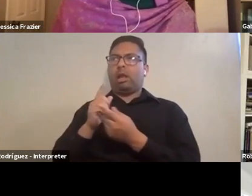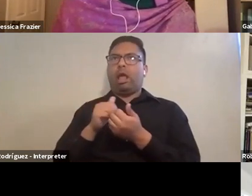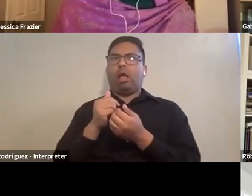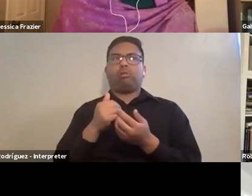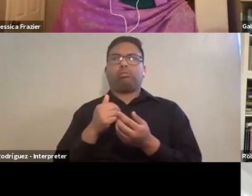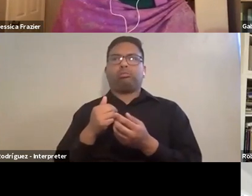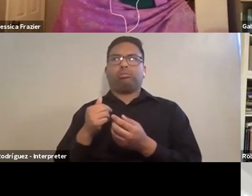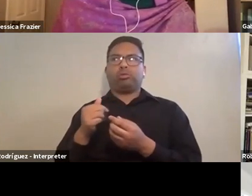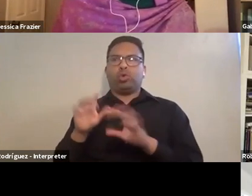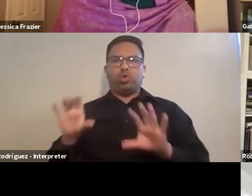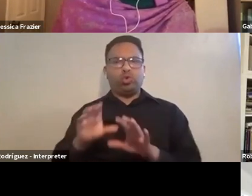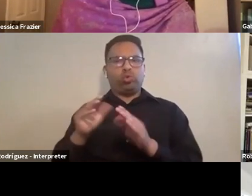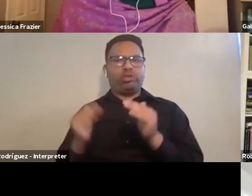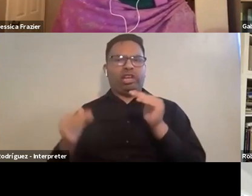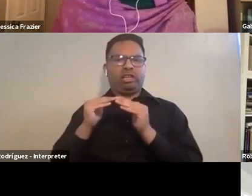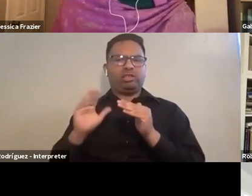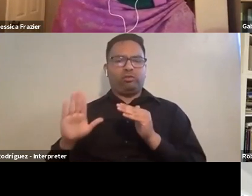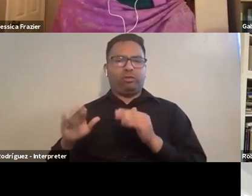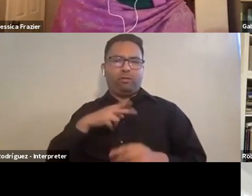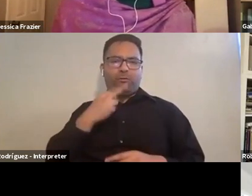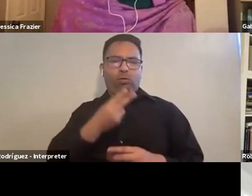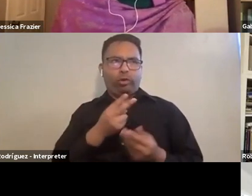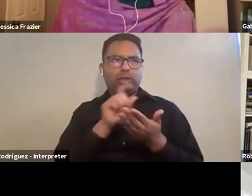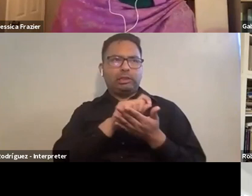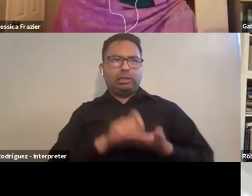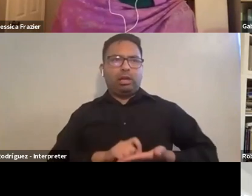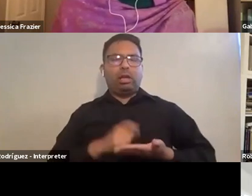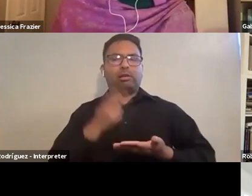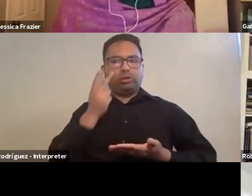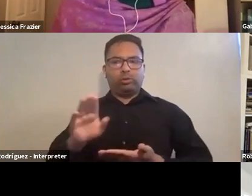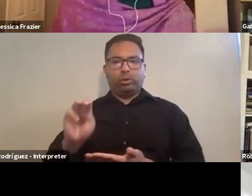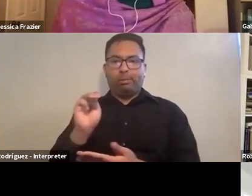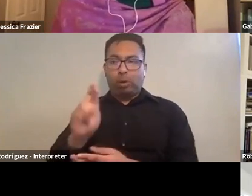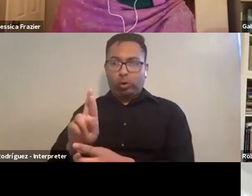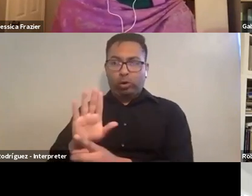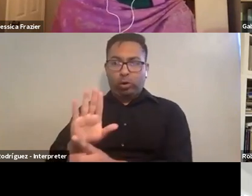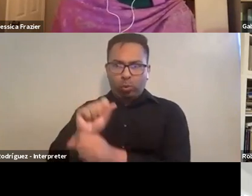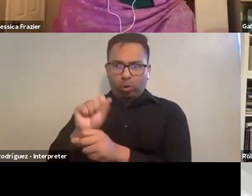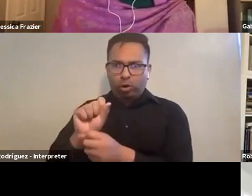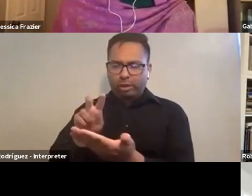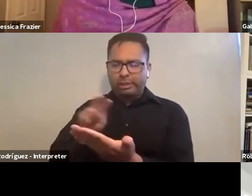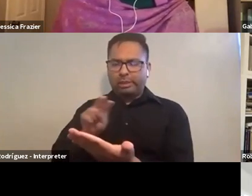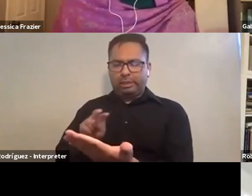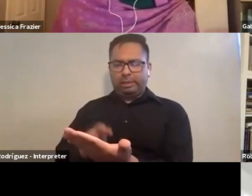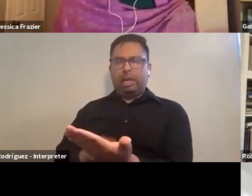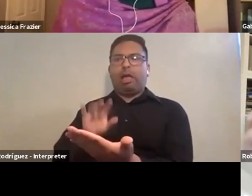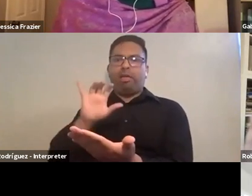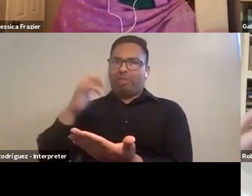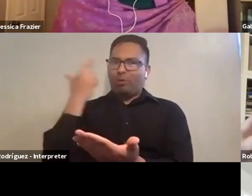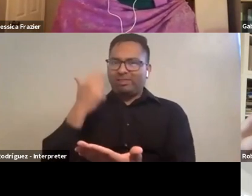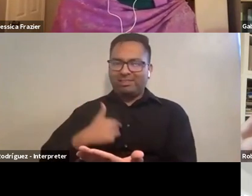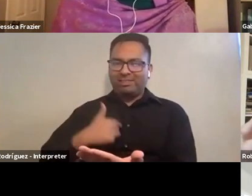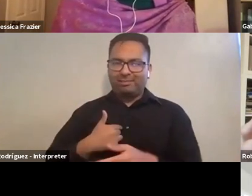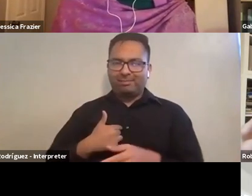So I look at Margaret's work for that particular reason, absolutely. Yeah, it's almost as if